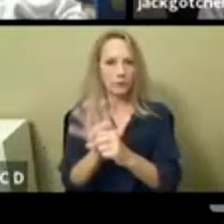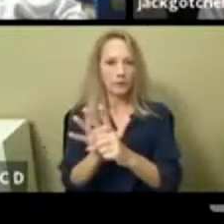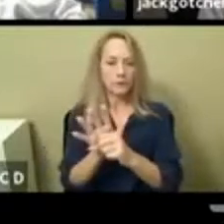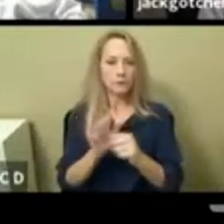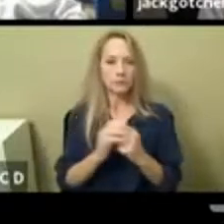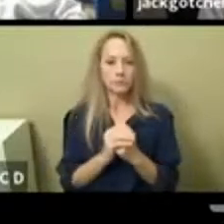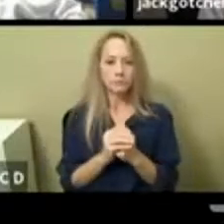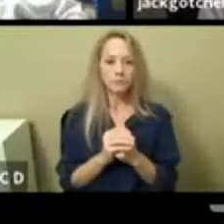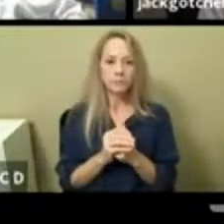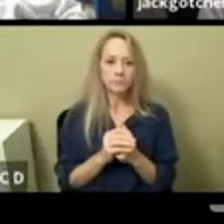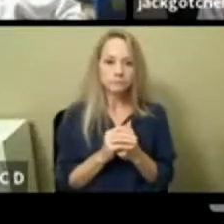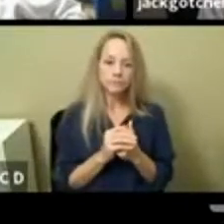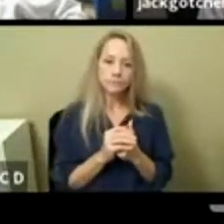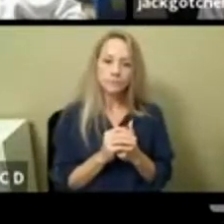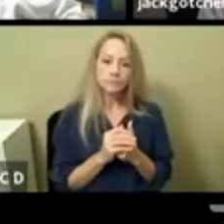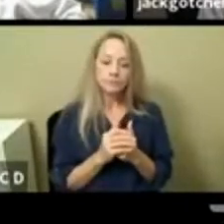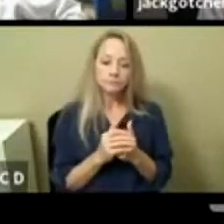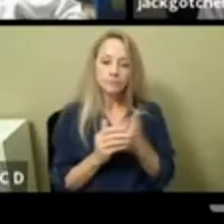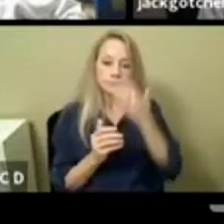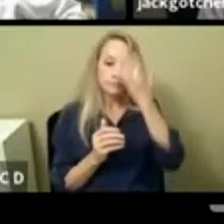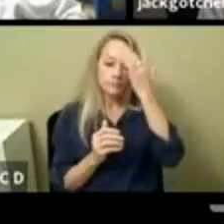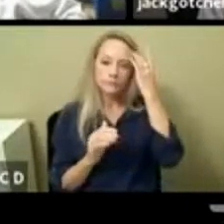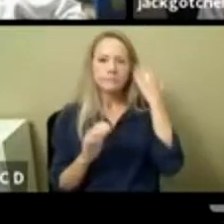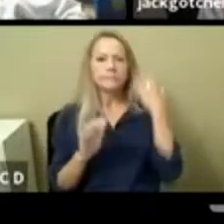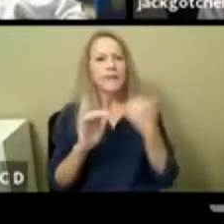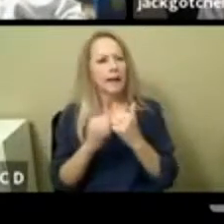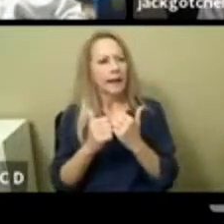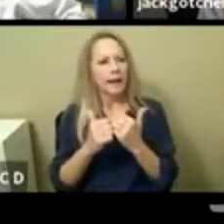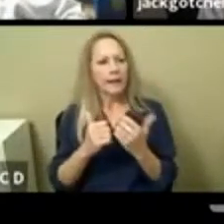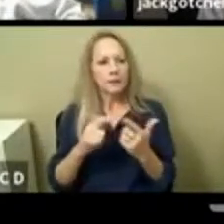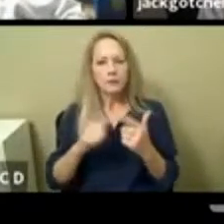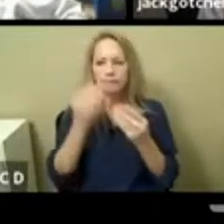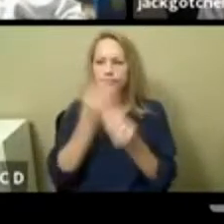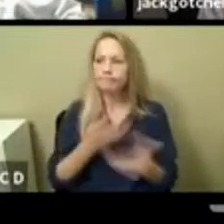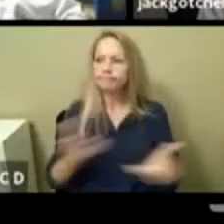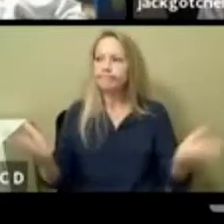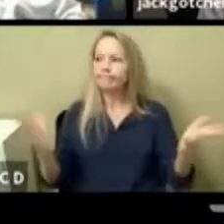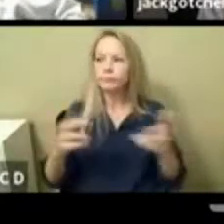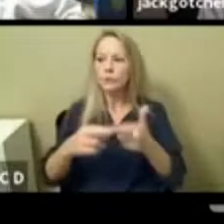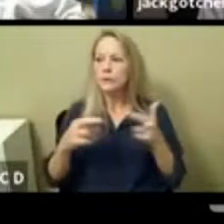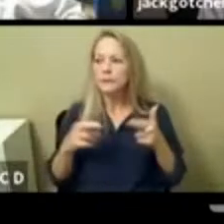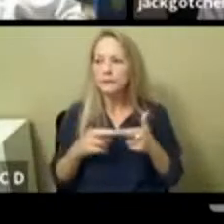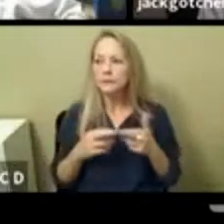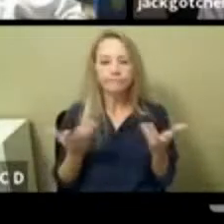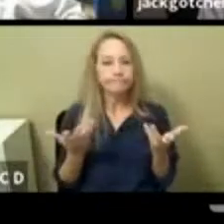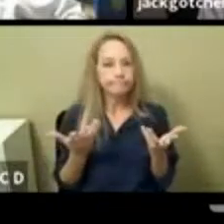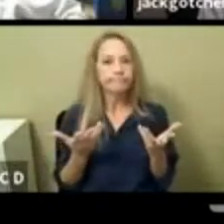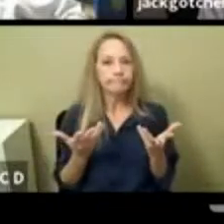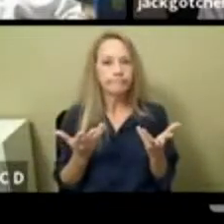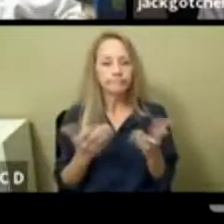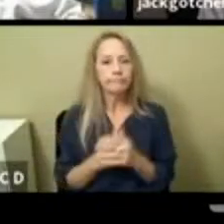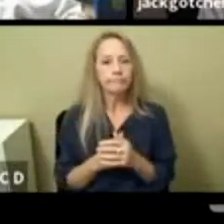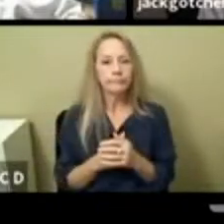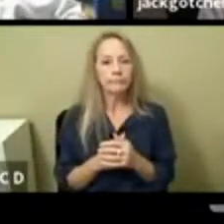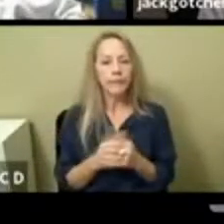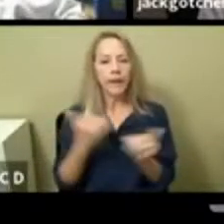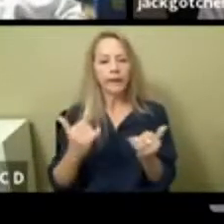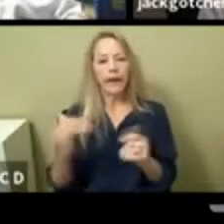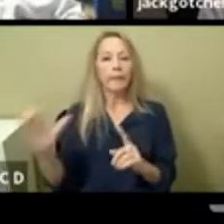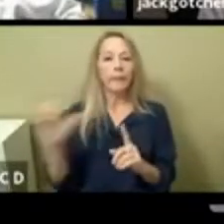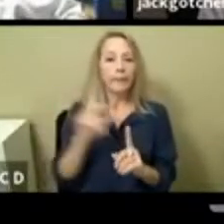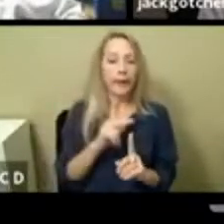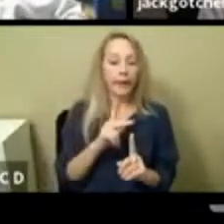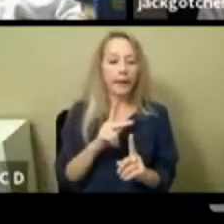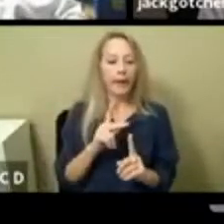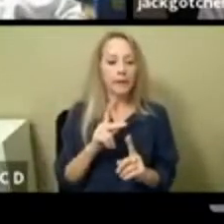to that. I think the other thing you know, again, going back to not using hard and